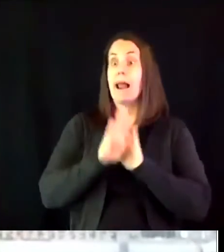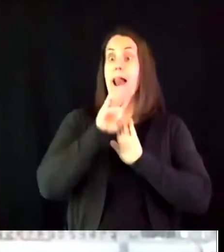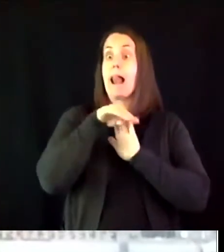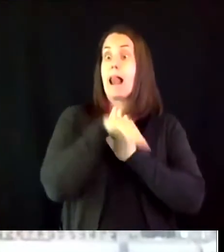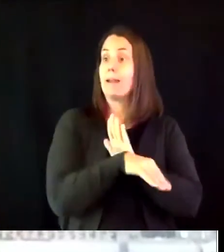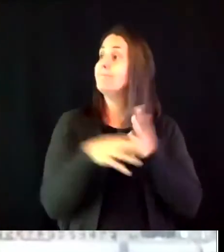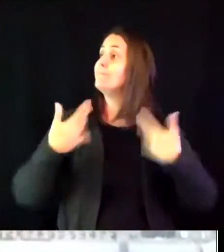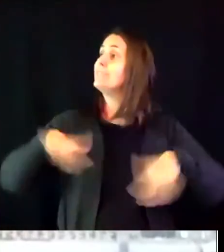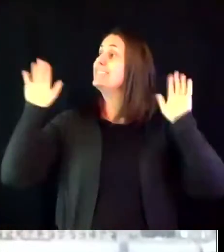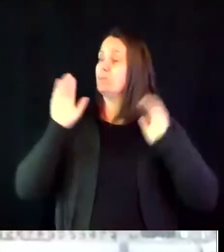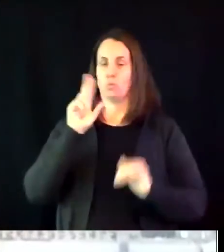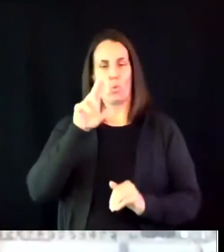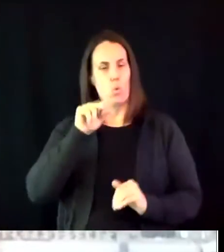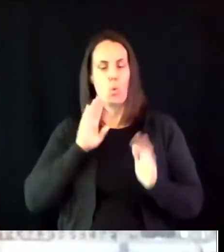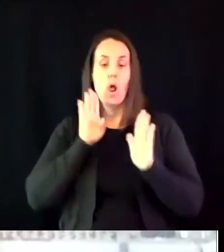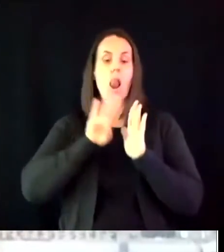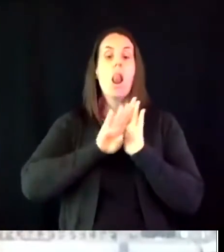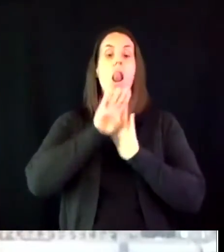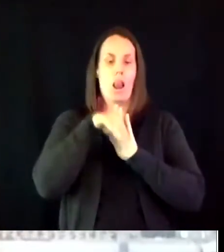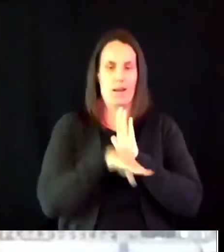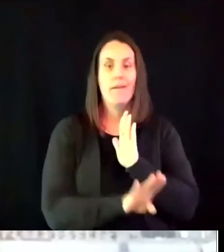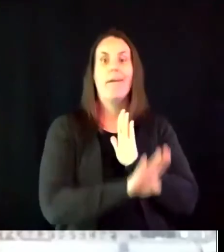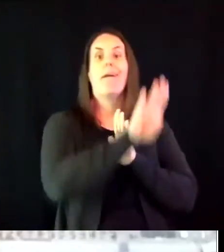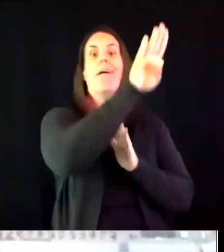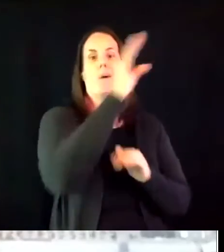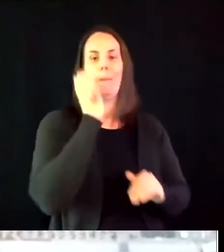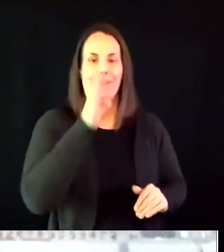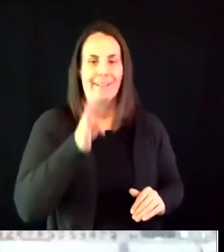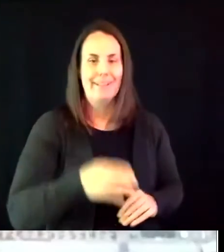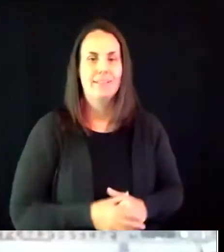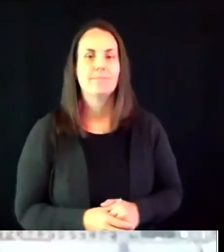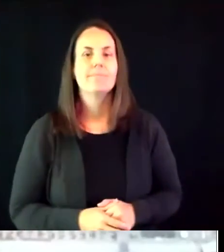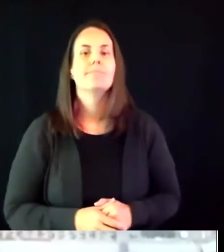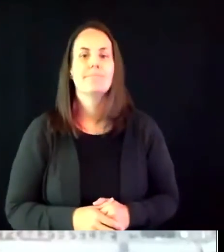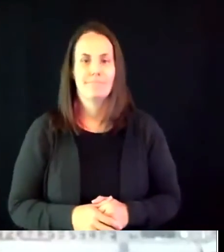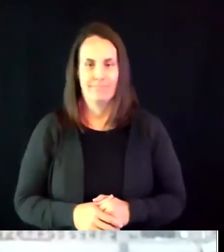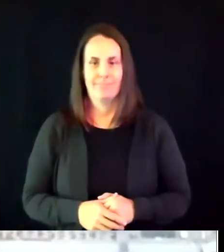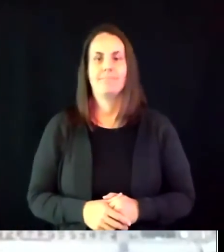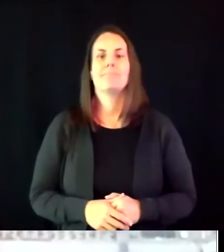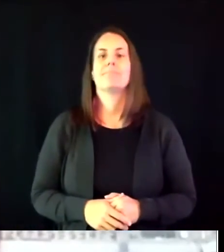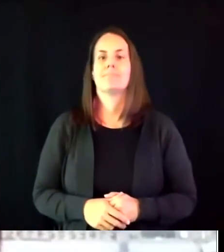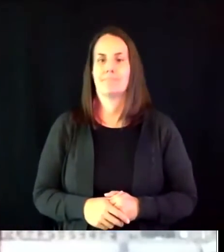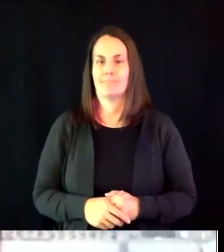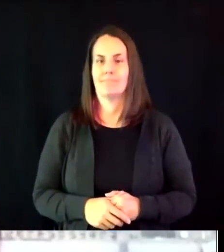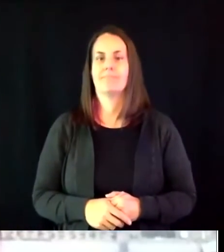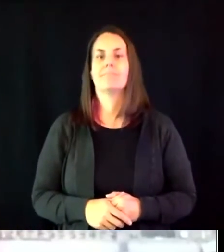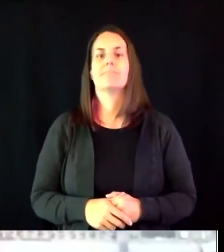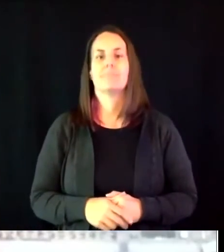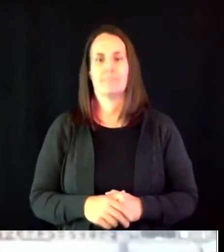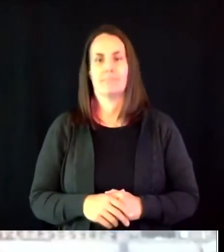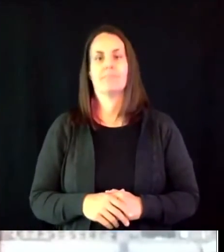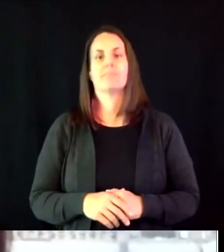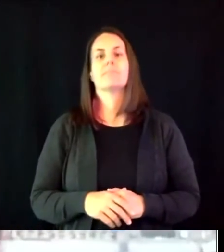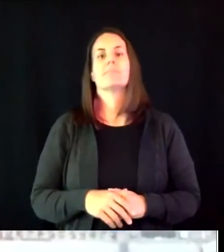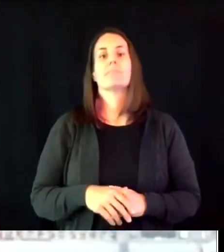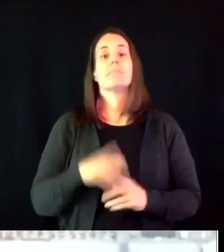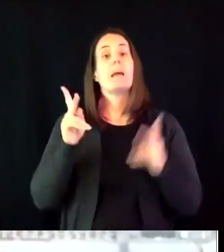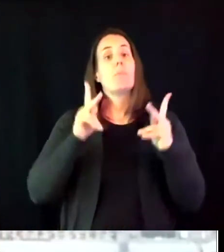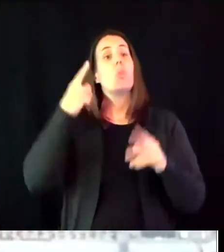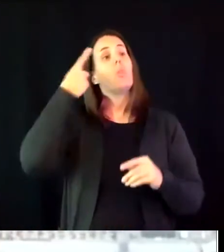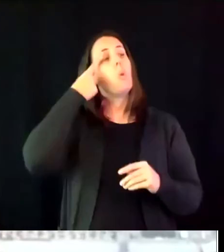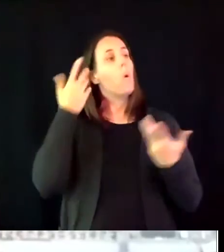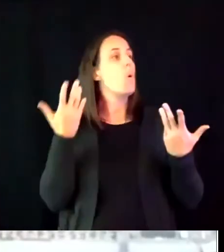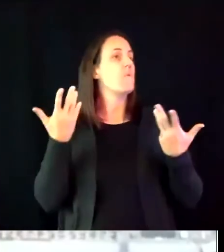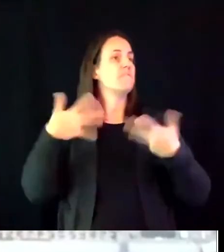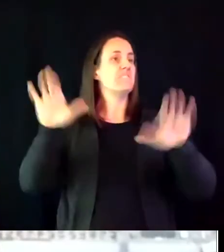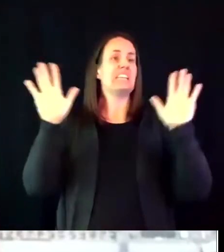taken down because people felt, again, that the virus had completed its surge. We in the state